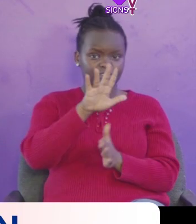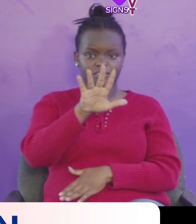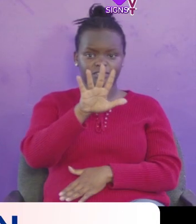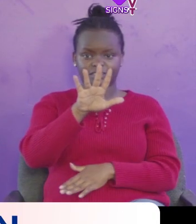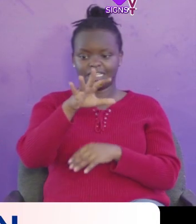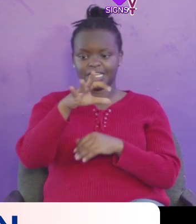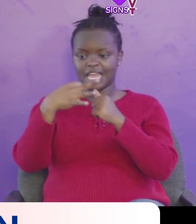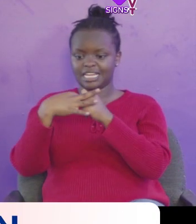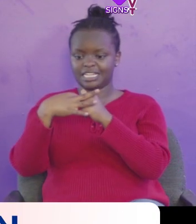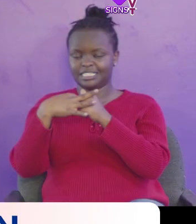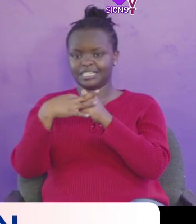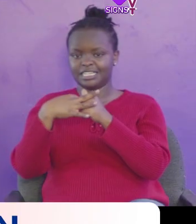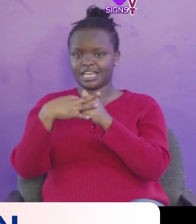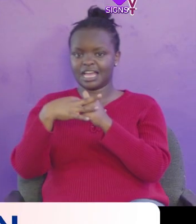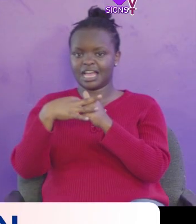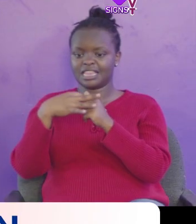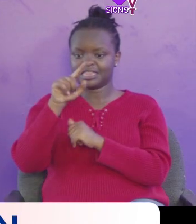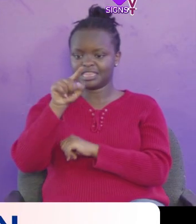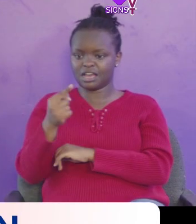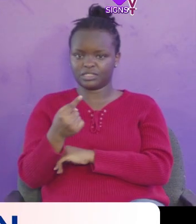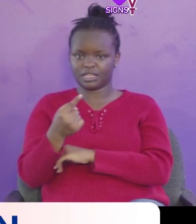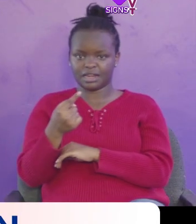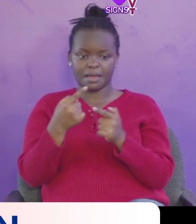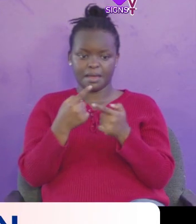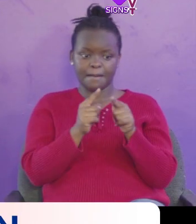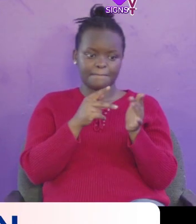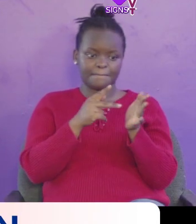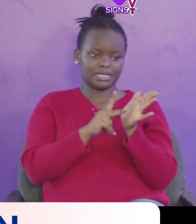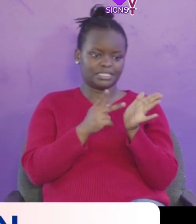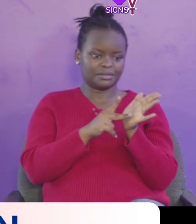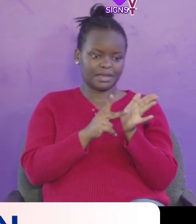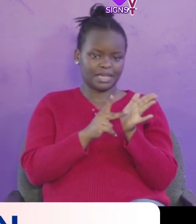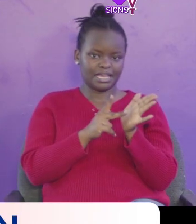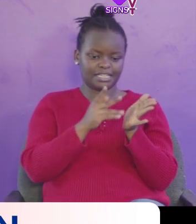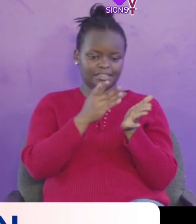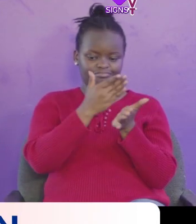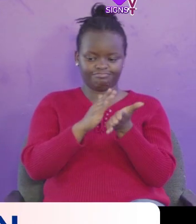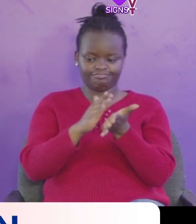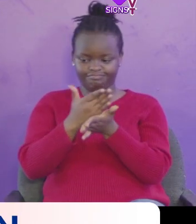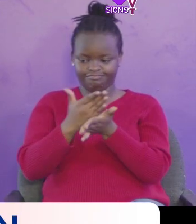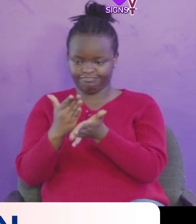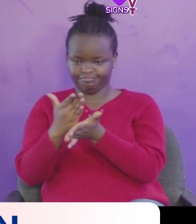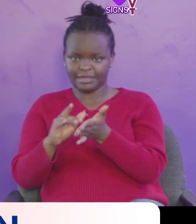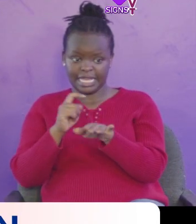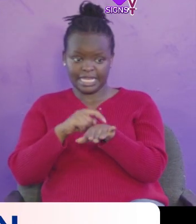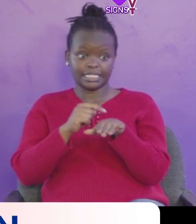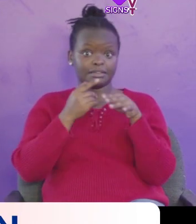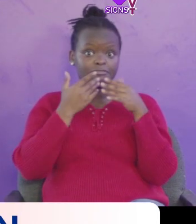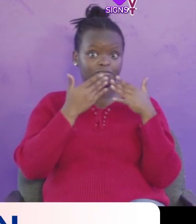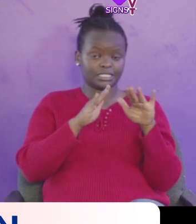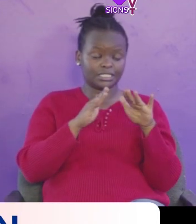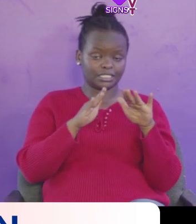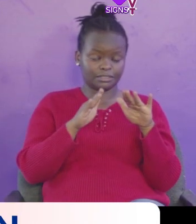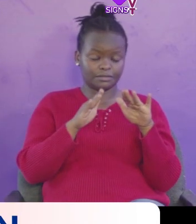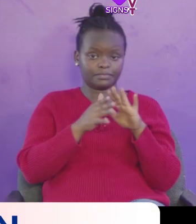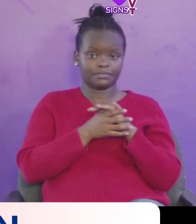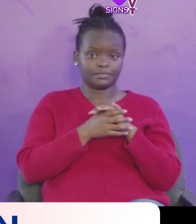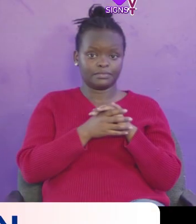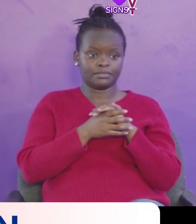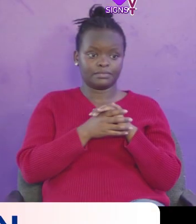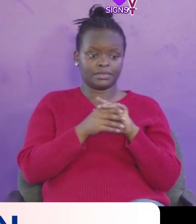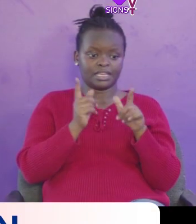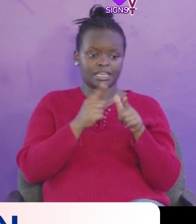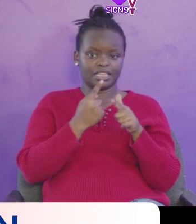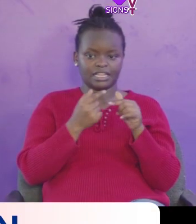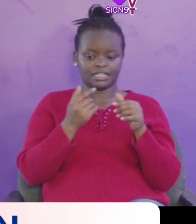58,000, but that 58,000 you're not paying. You pay in installments. When you'll finish, you will be